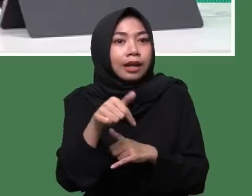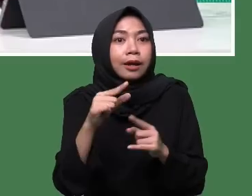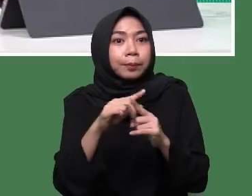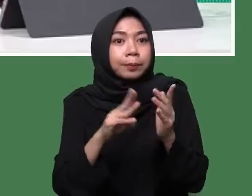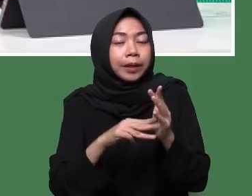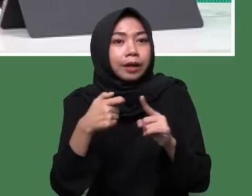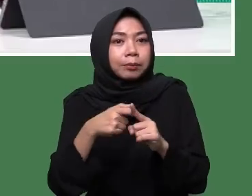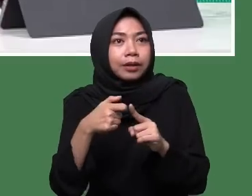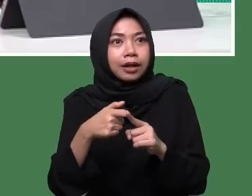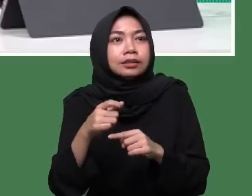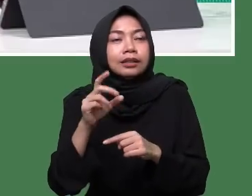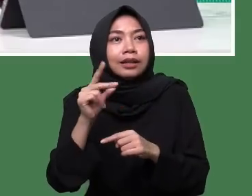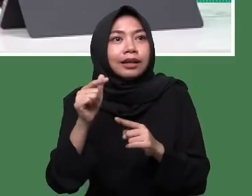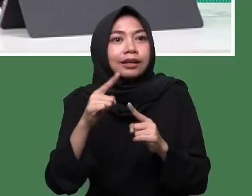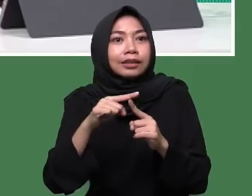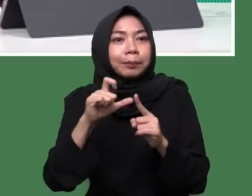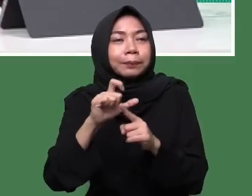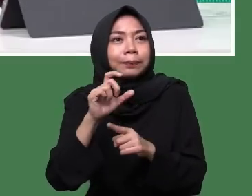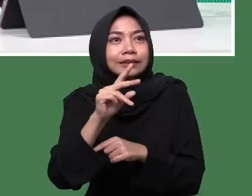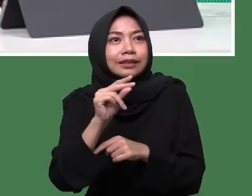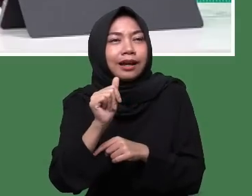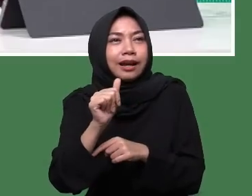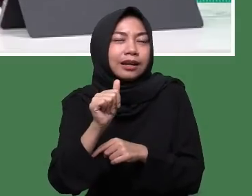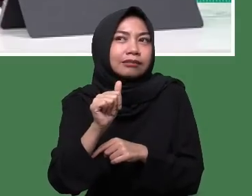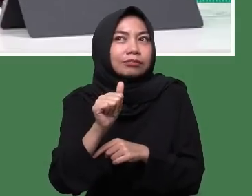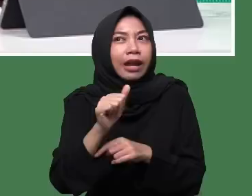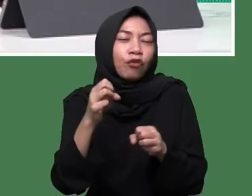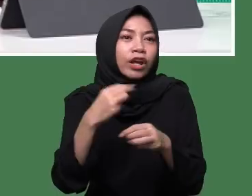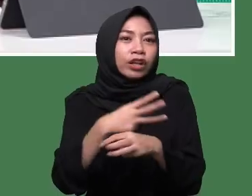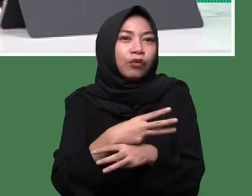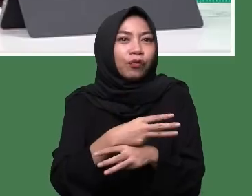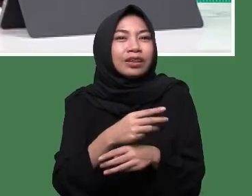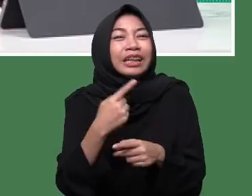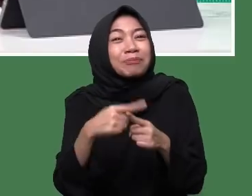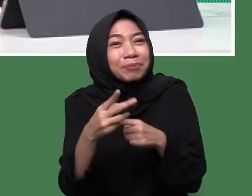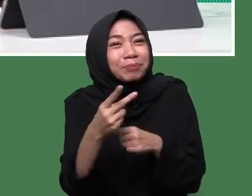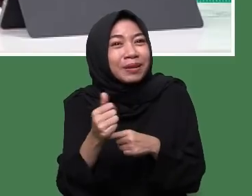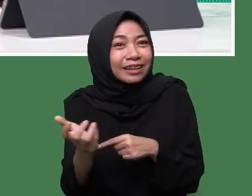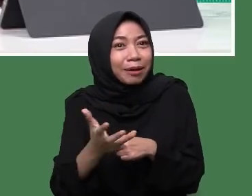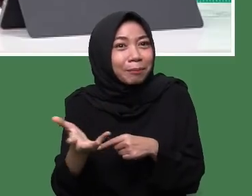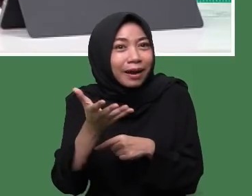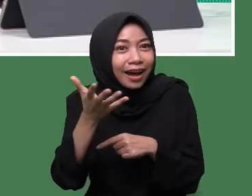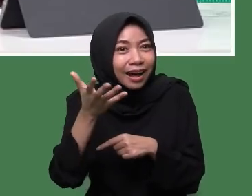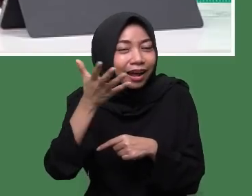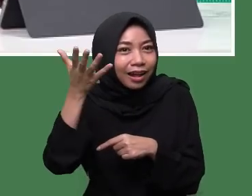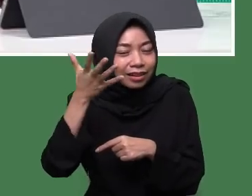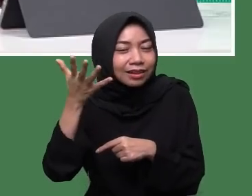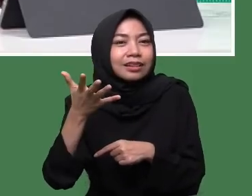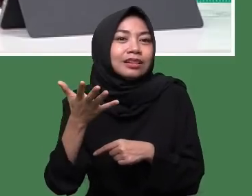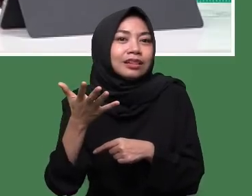the RT-PCR still relatively high or expensive. Therefore, the